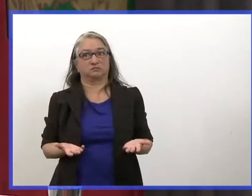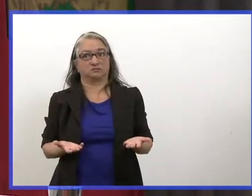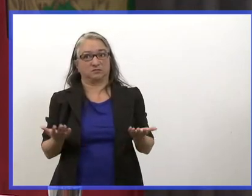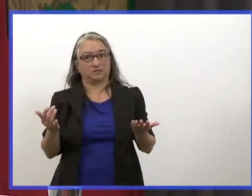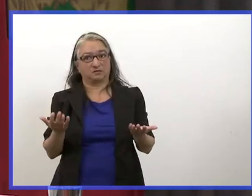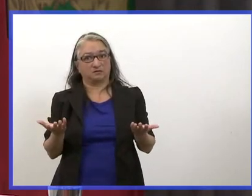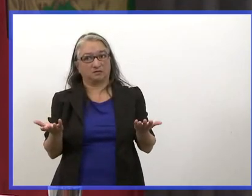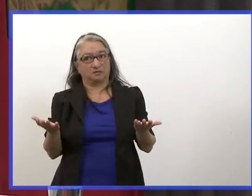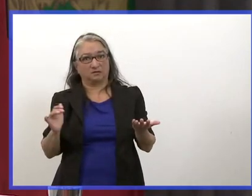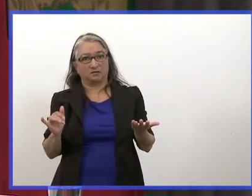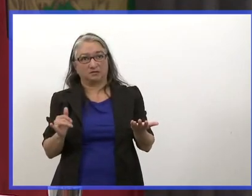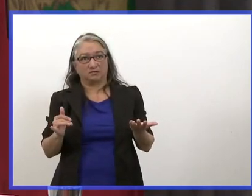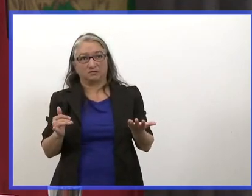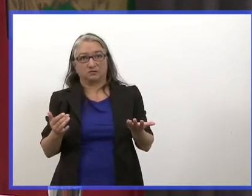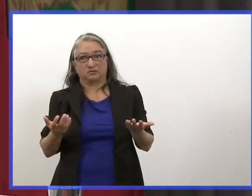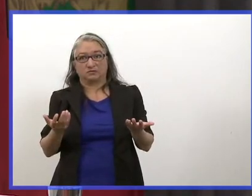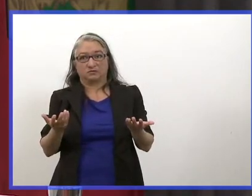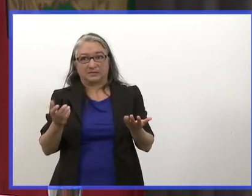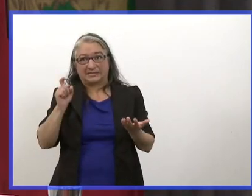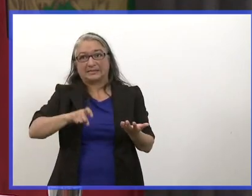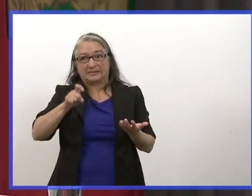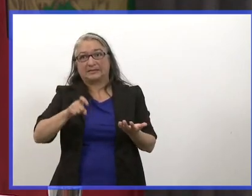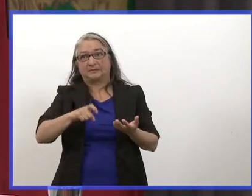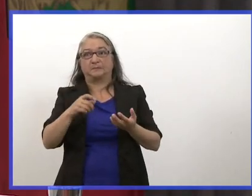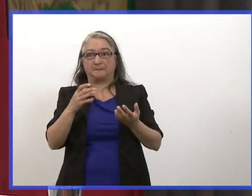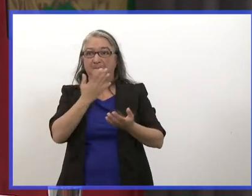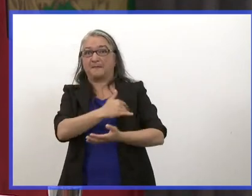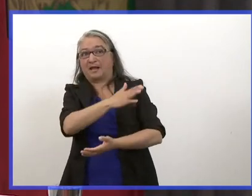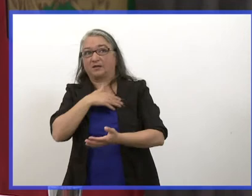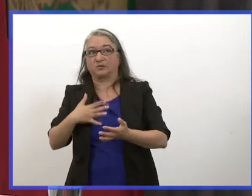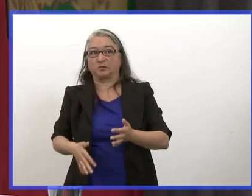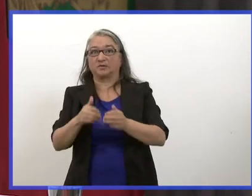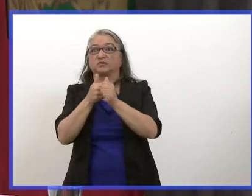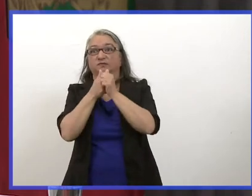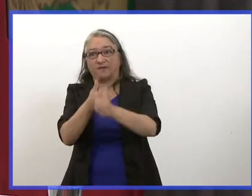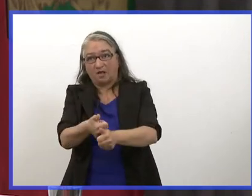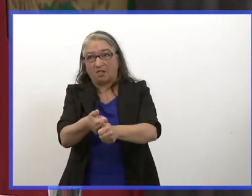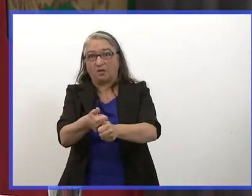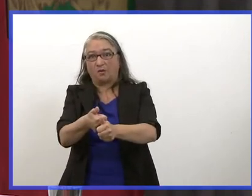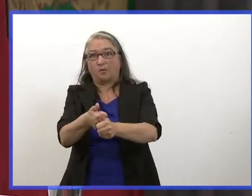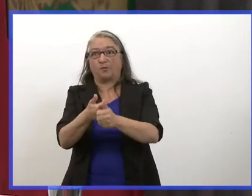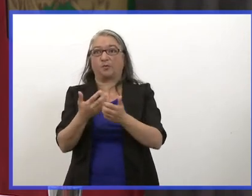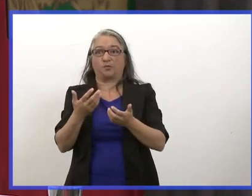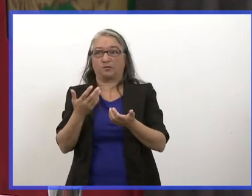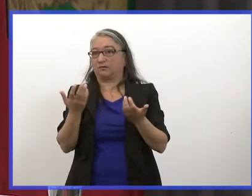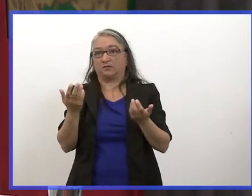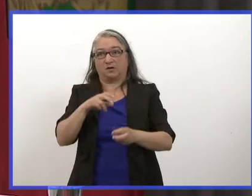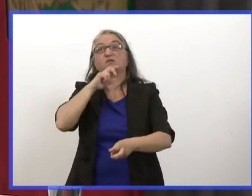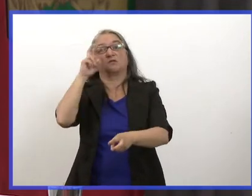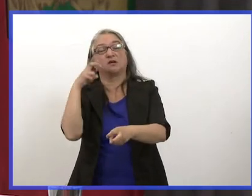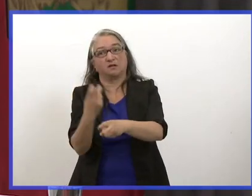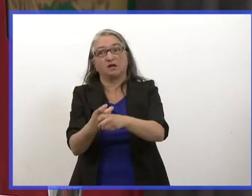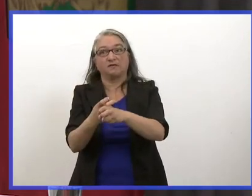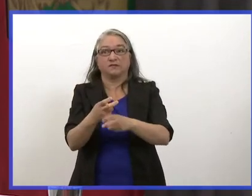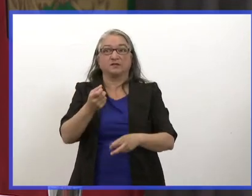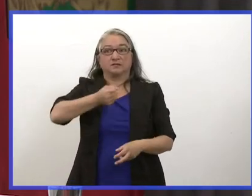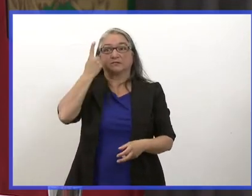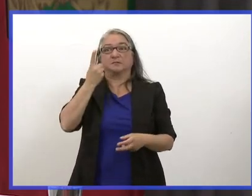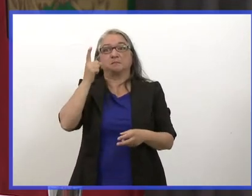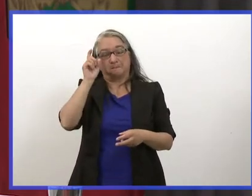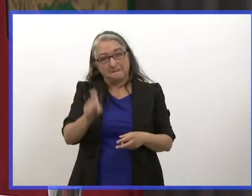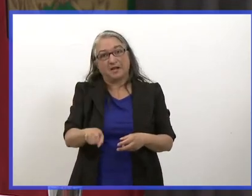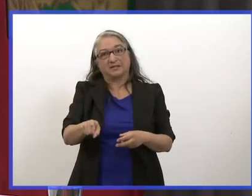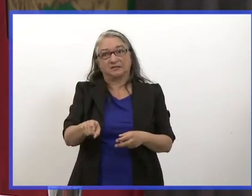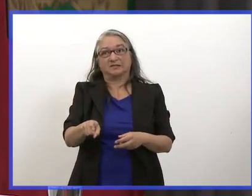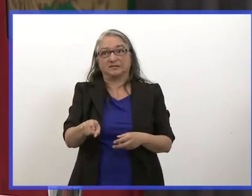Manitobans to abide by the public health orders, which are extremely stringent and hard for people, but they are needed to be followed for us to